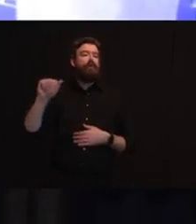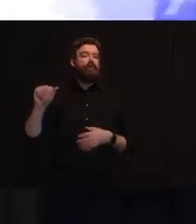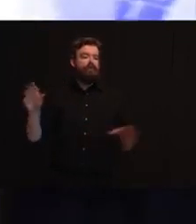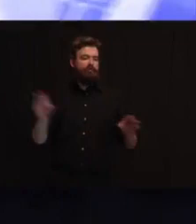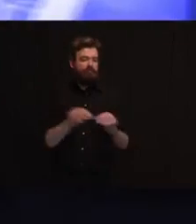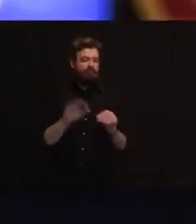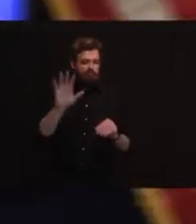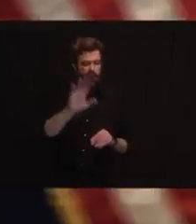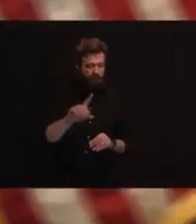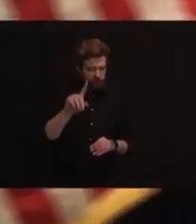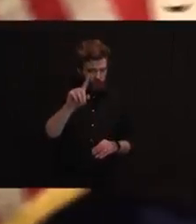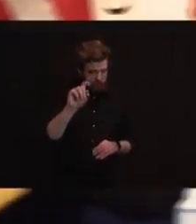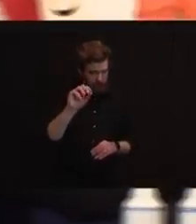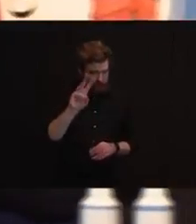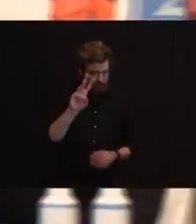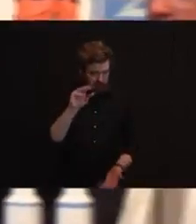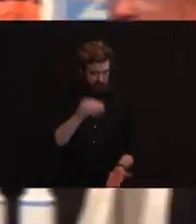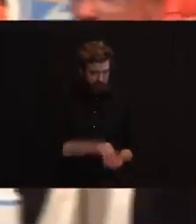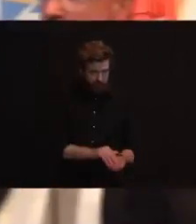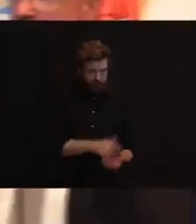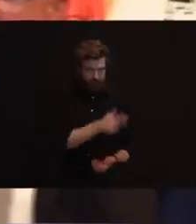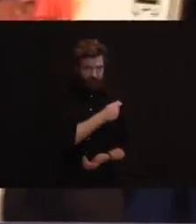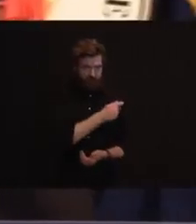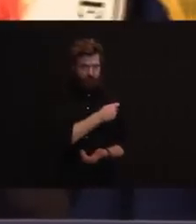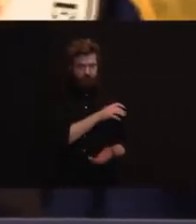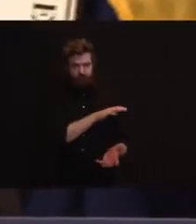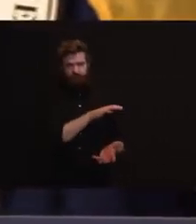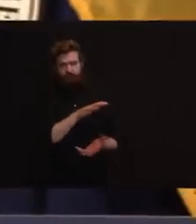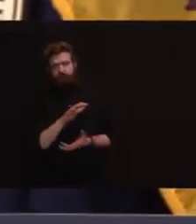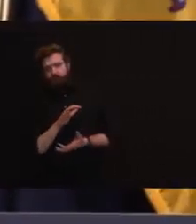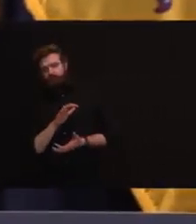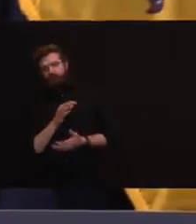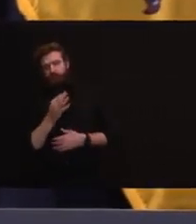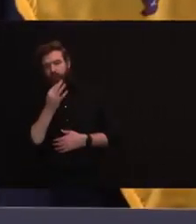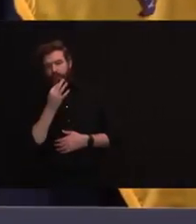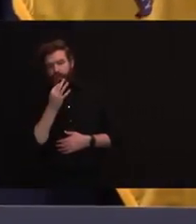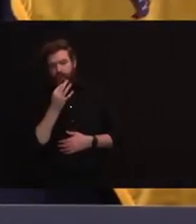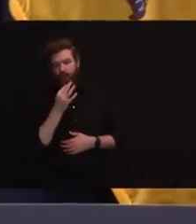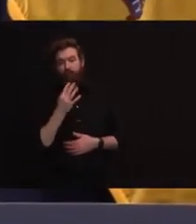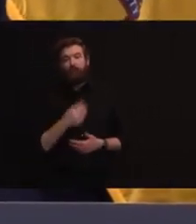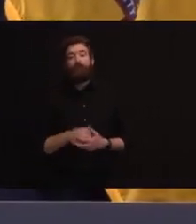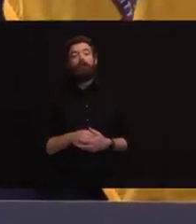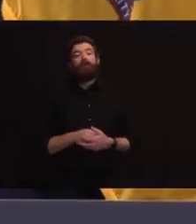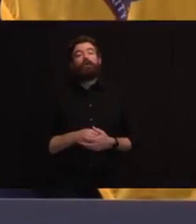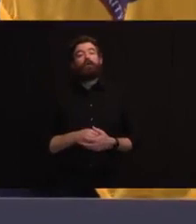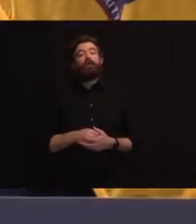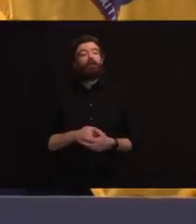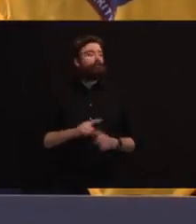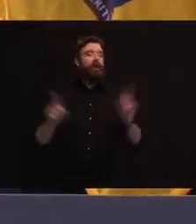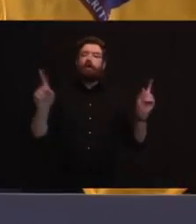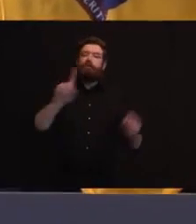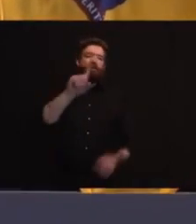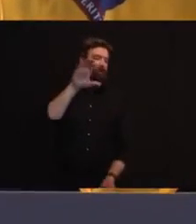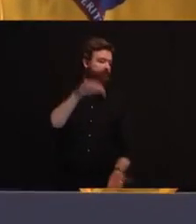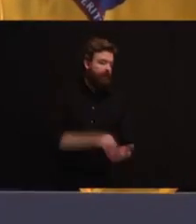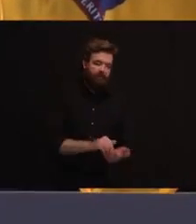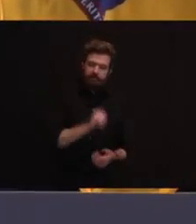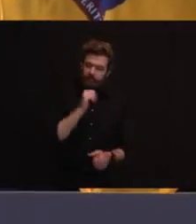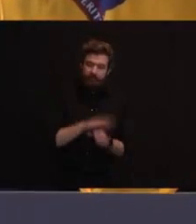And that needs to be, as you heard a couple of minutes ago, that needs to be a multiple of what it is. What's to say someone